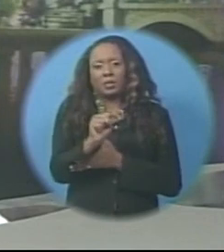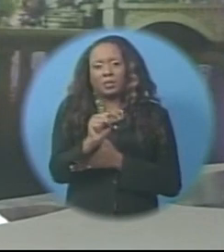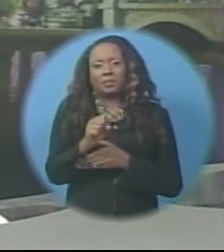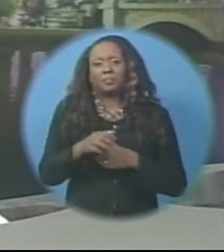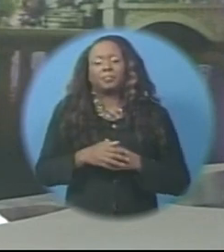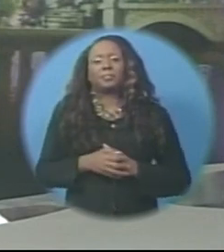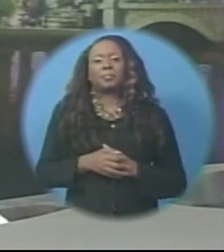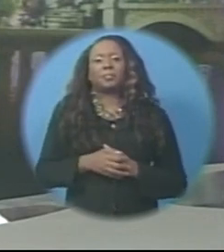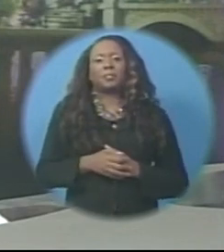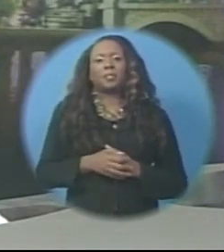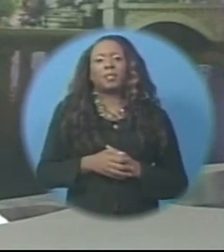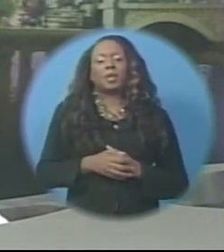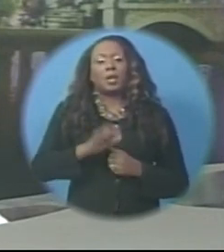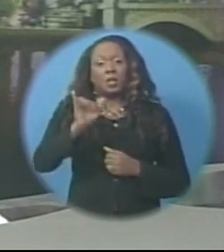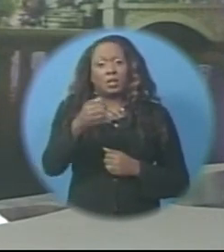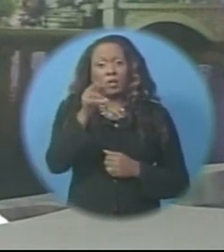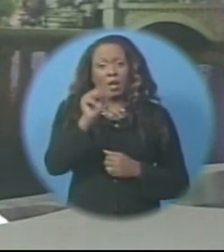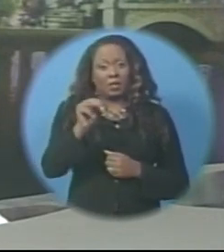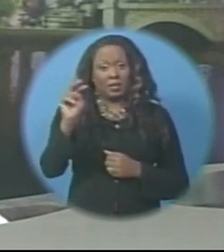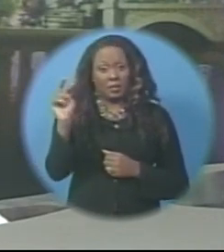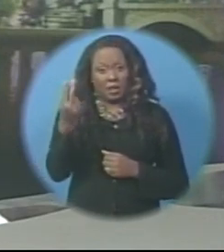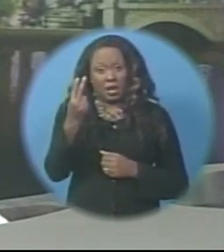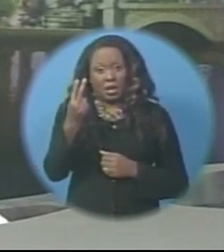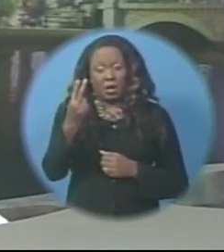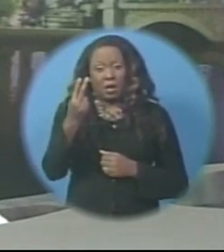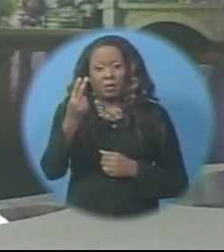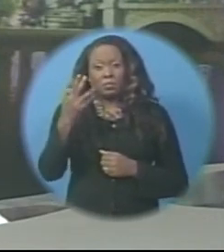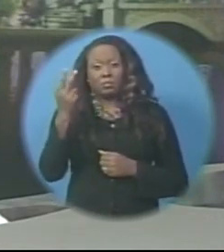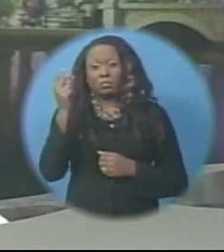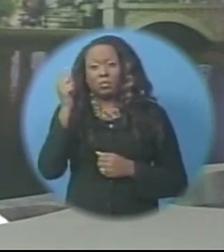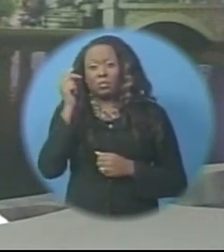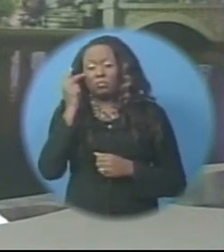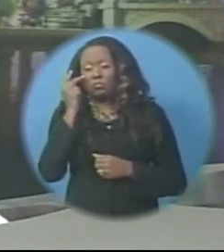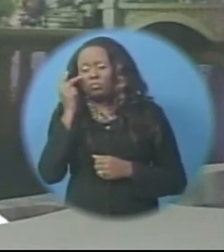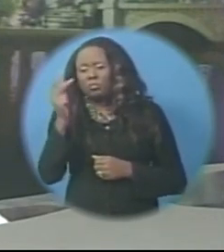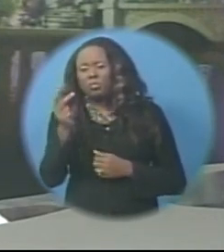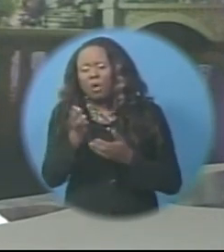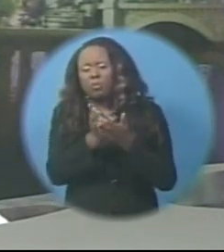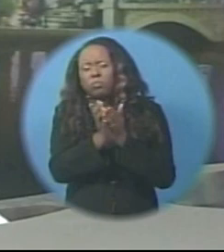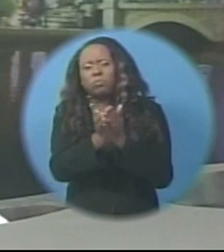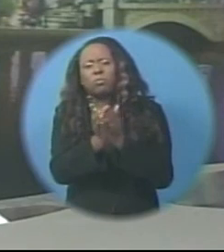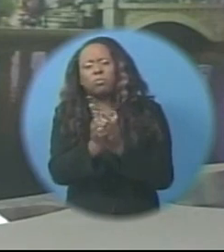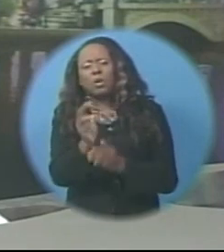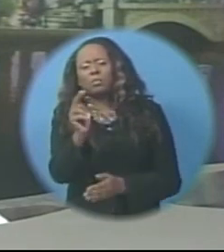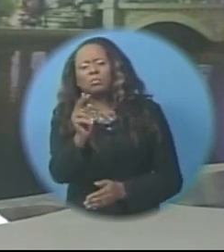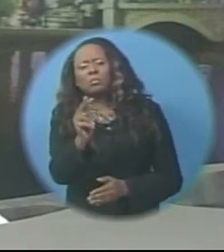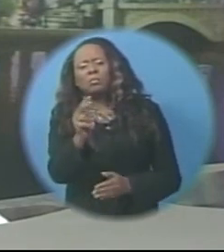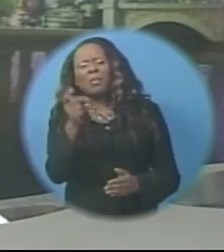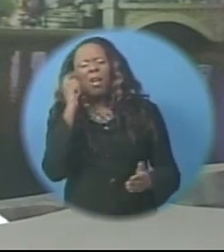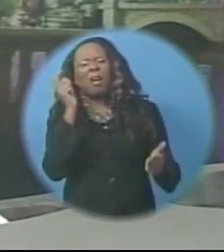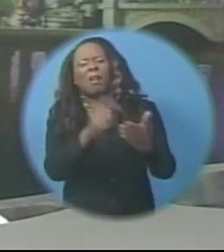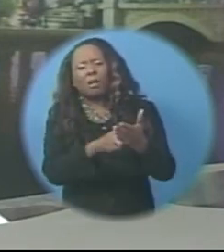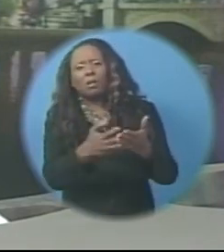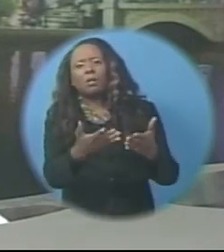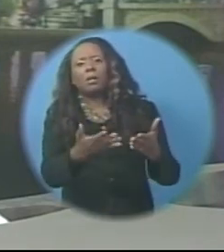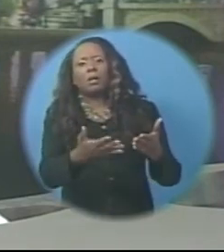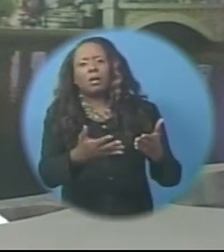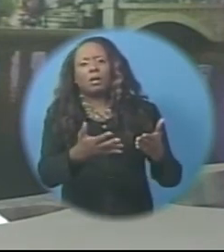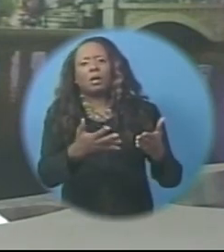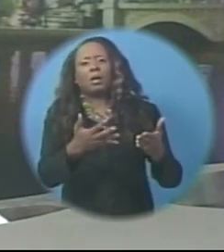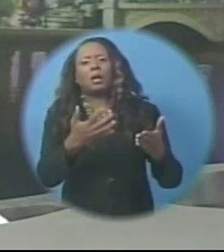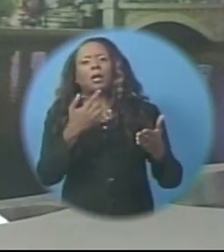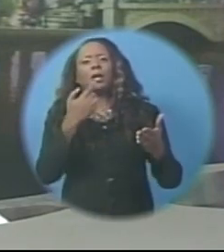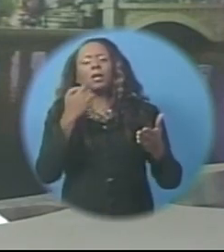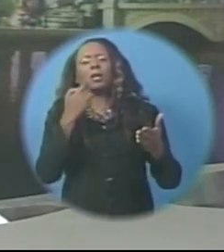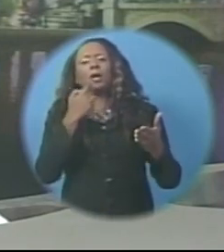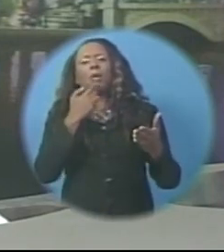a maritime patrol aircraft crew located a suspicious go-fast vessel just off the coast of the Dominican Republic, and 4